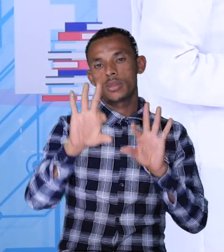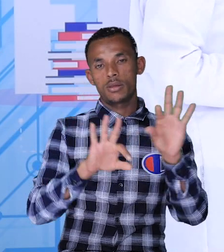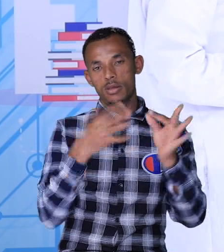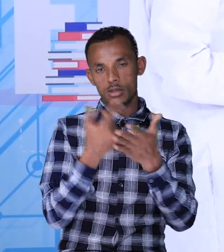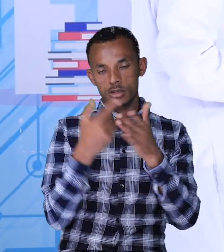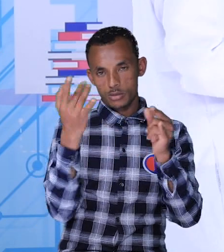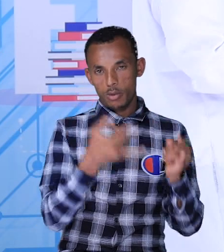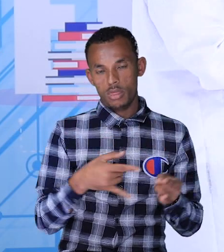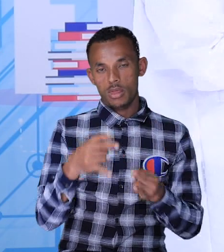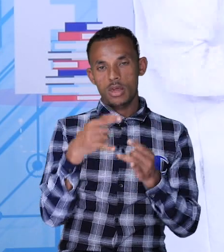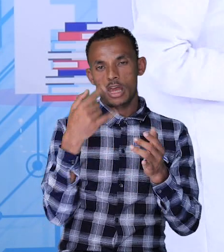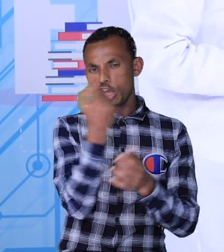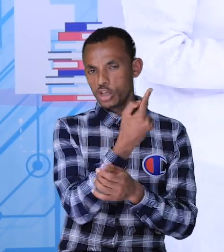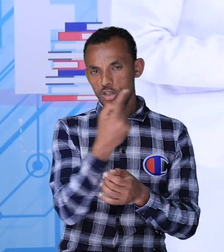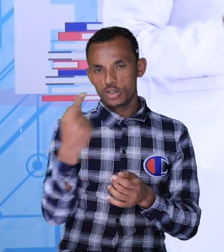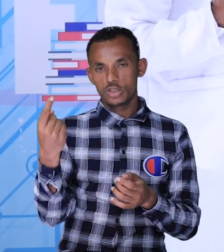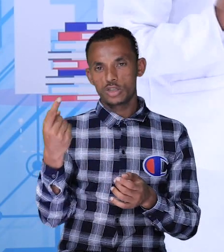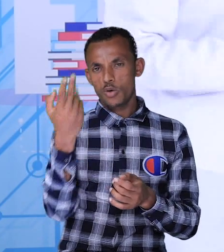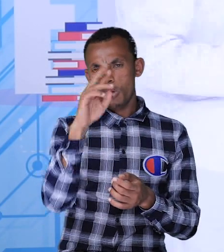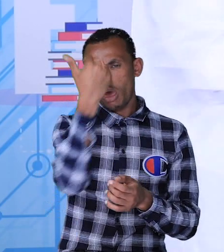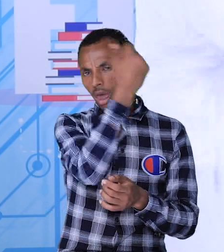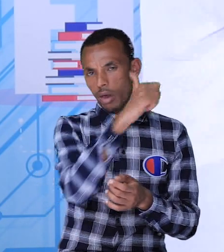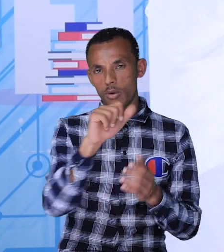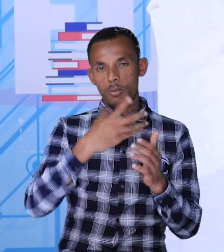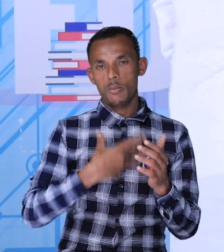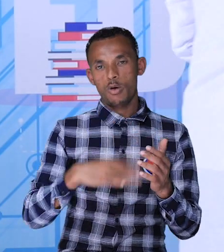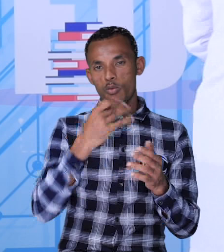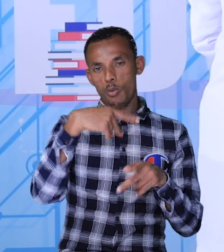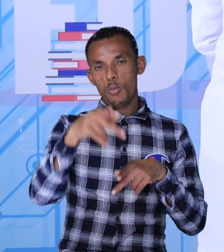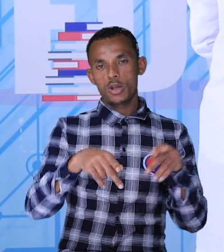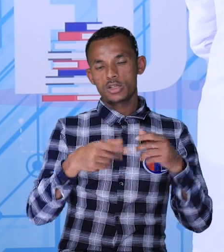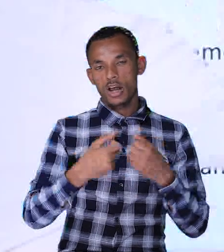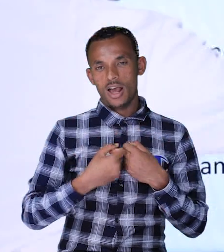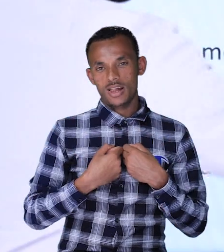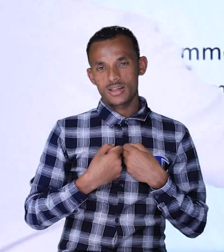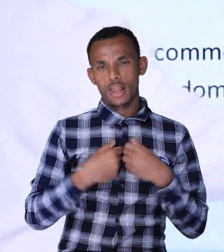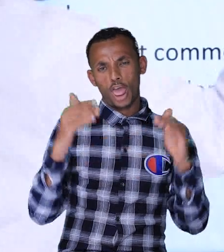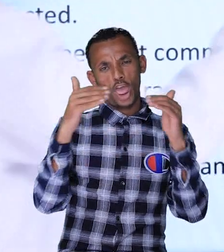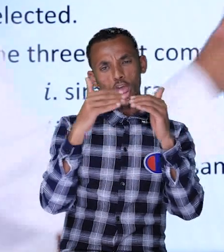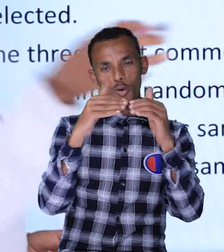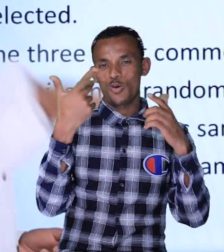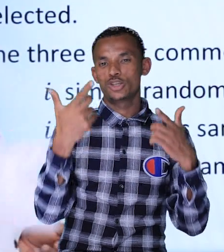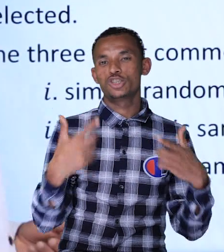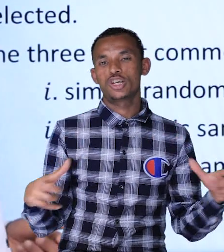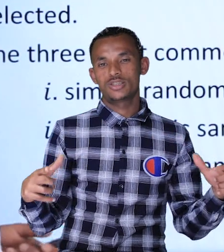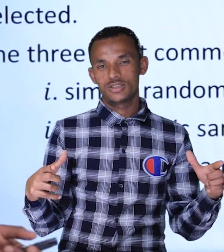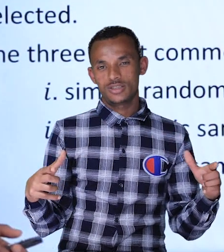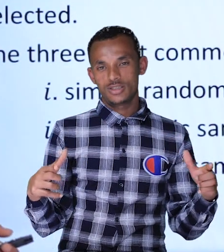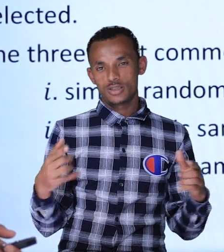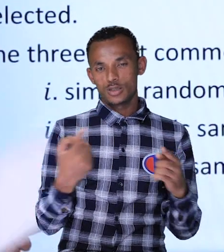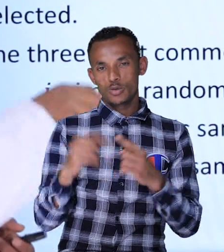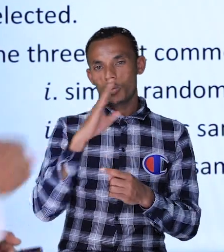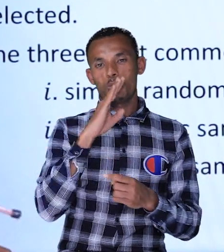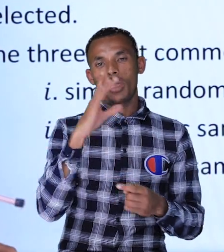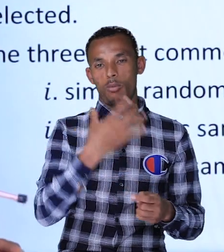method, each or every member of the population has what? Equal chance of being a member